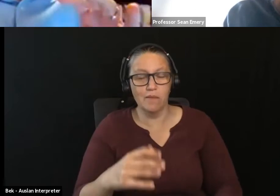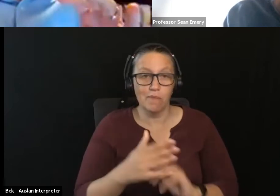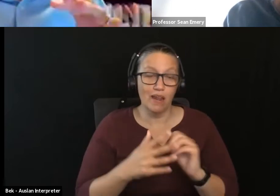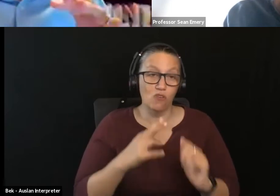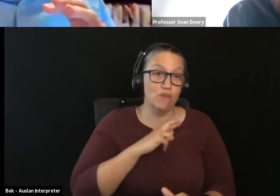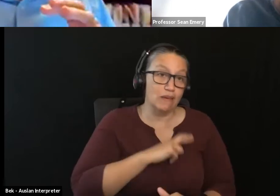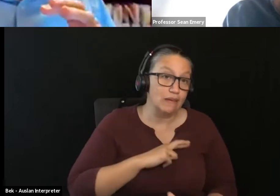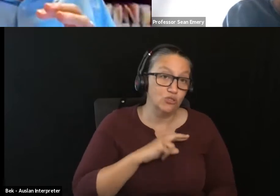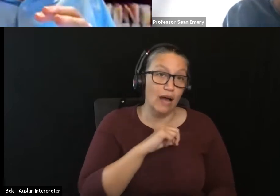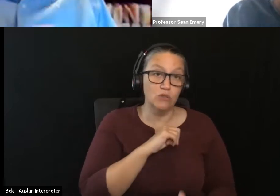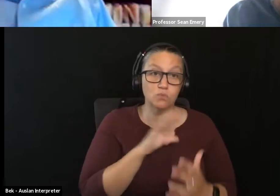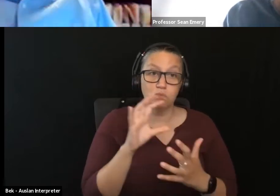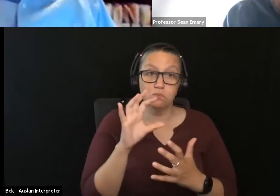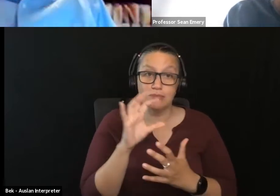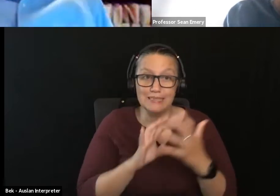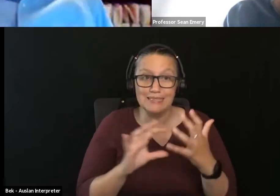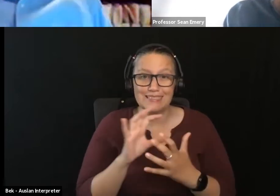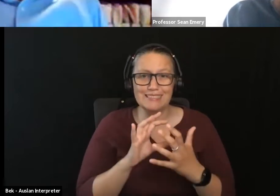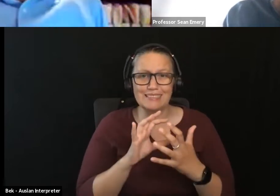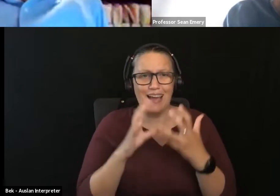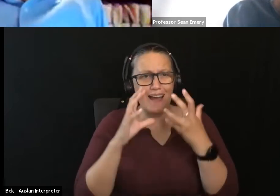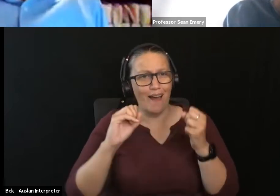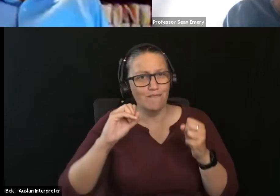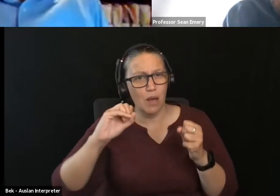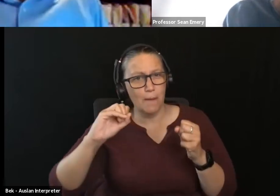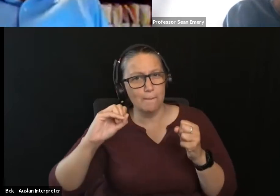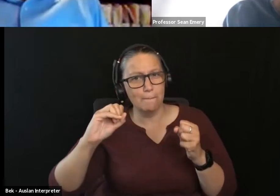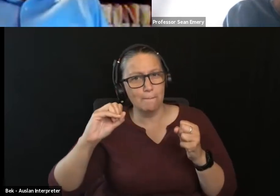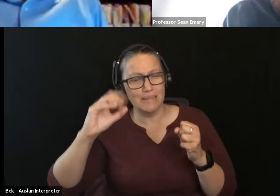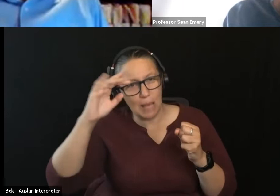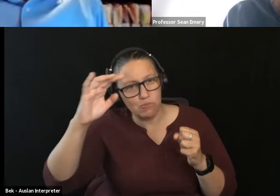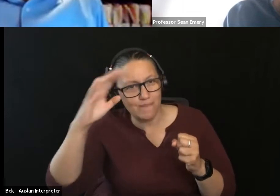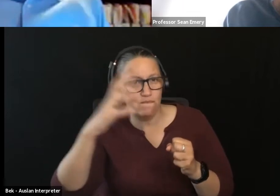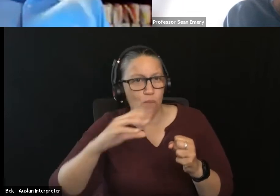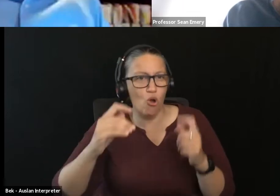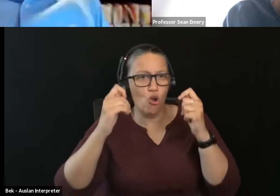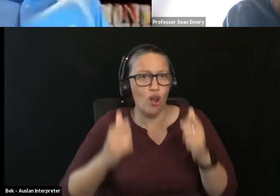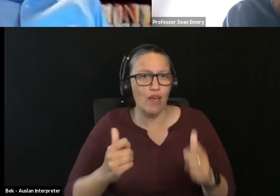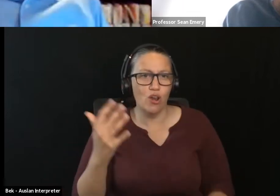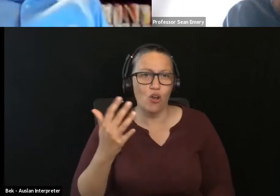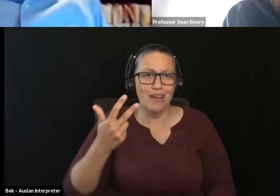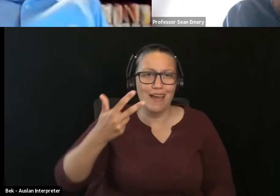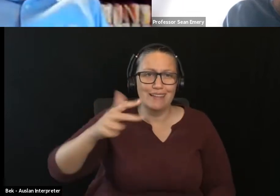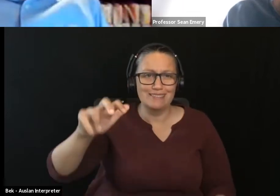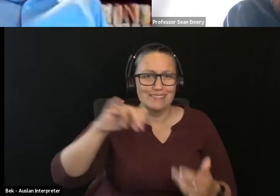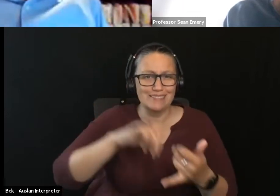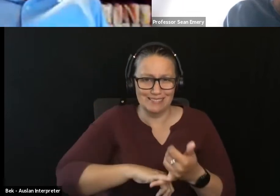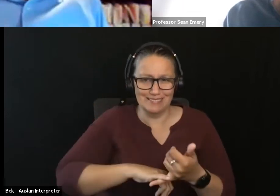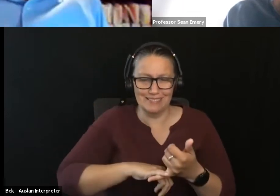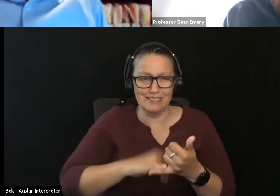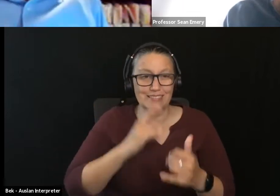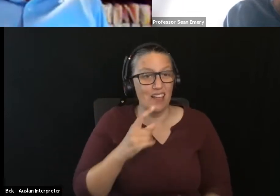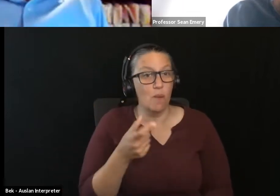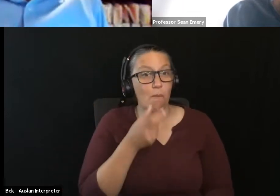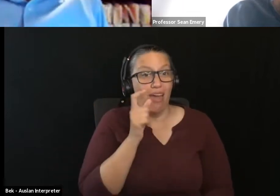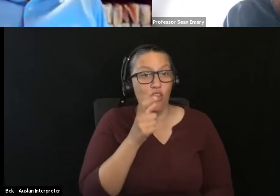attitudes. And there's this perception by the early 1980s that methadone is essentially